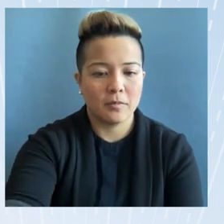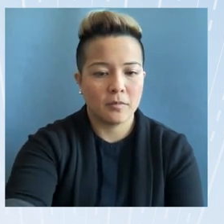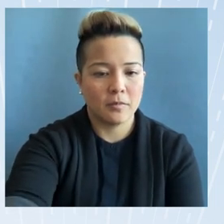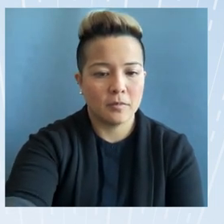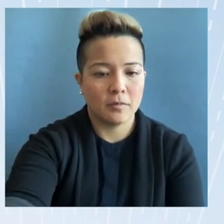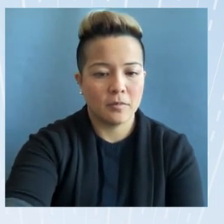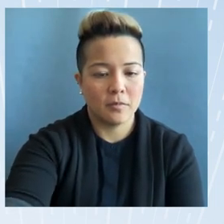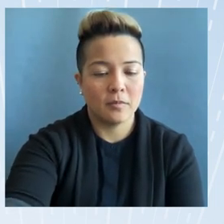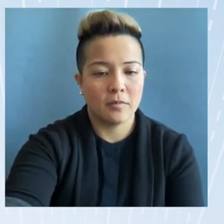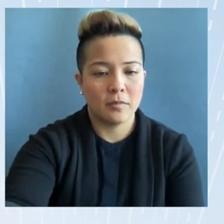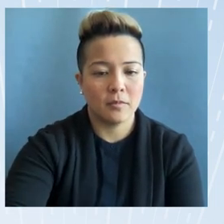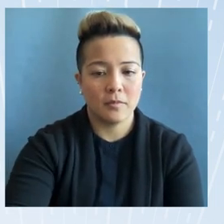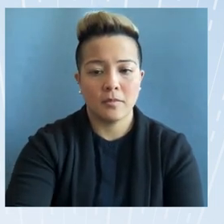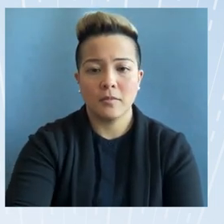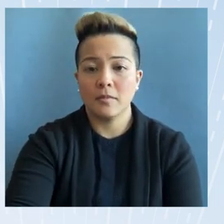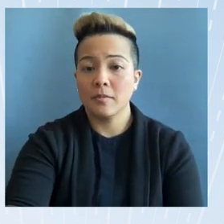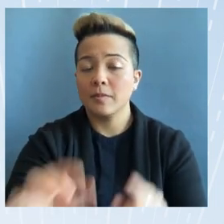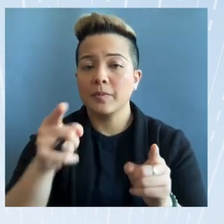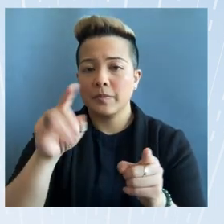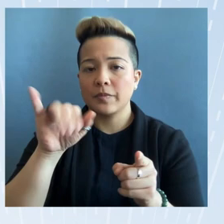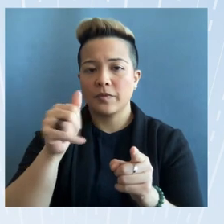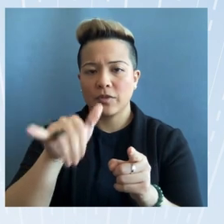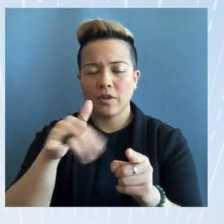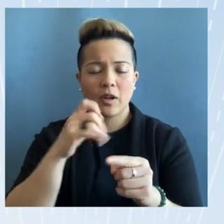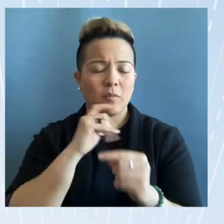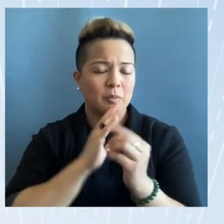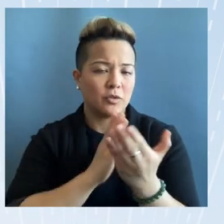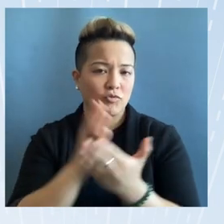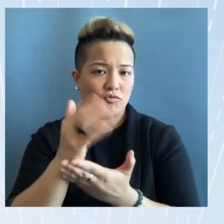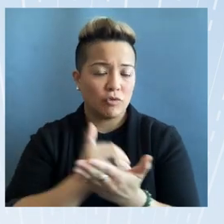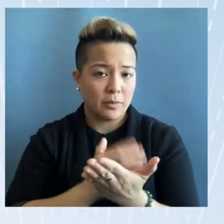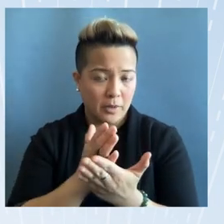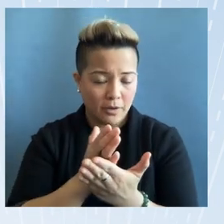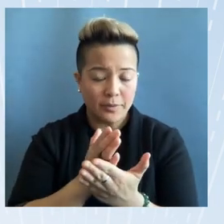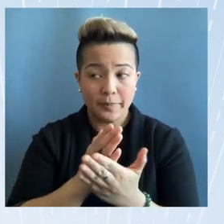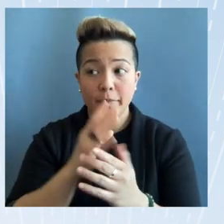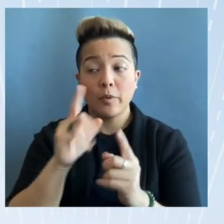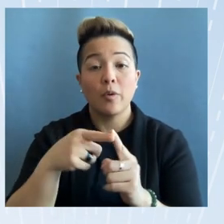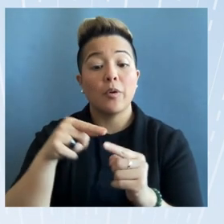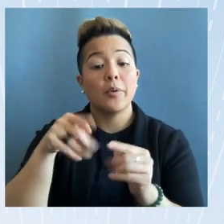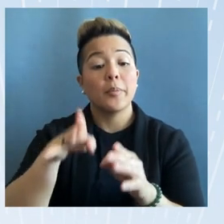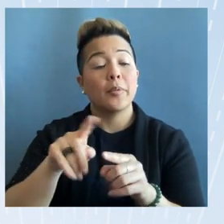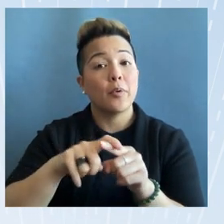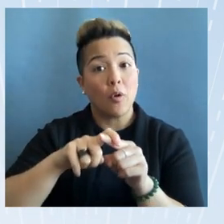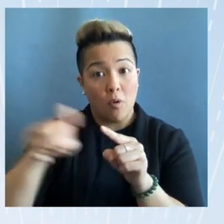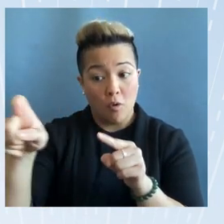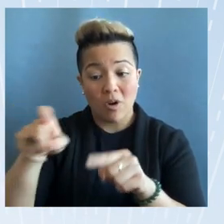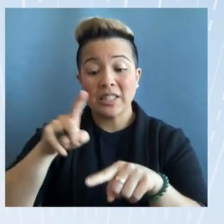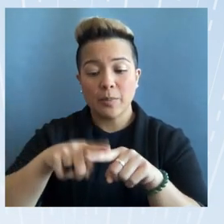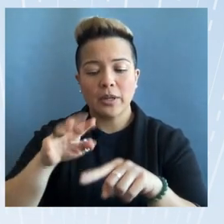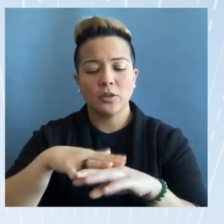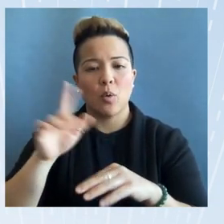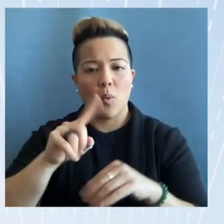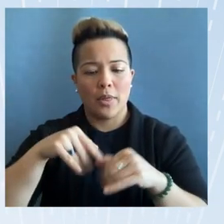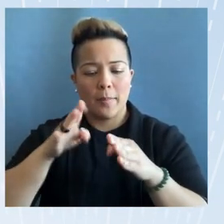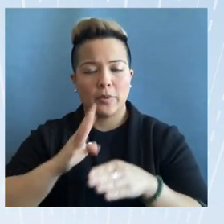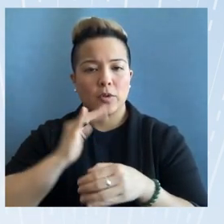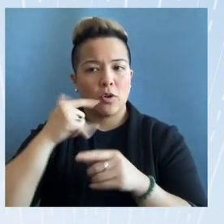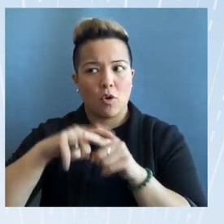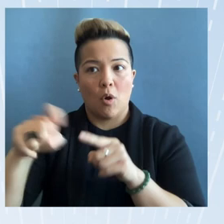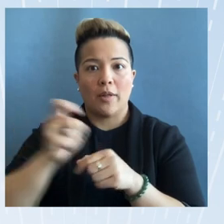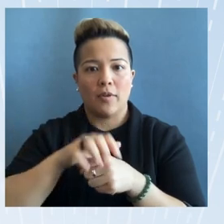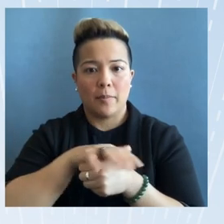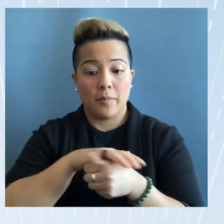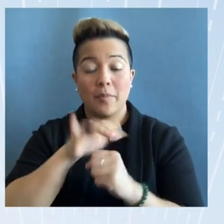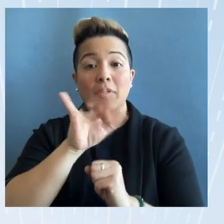Caller, it would be transparent when he calls, he based on where he's calling from, the 988 service will direct